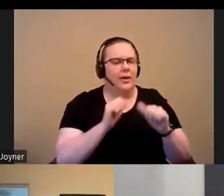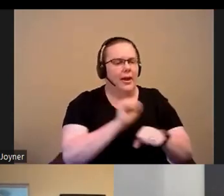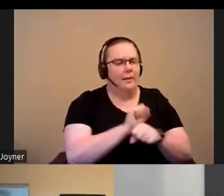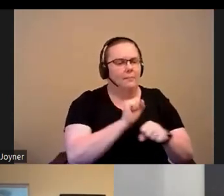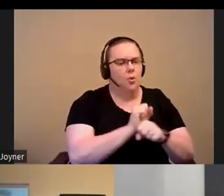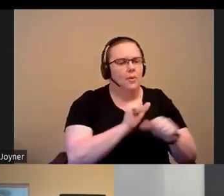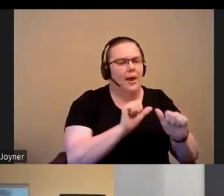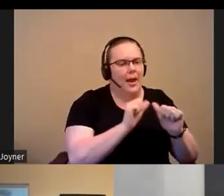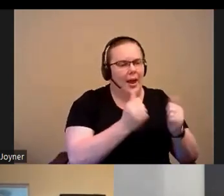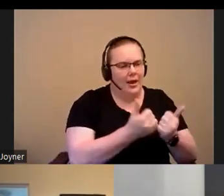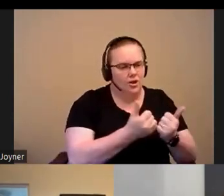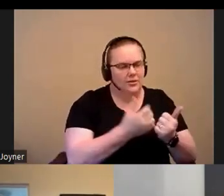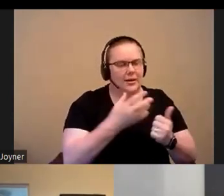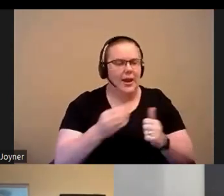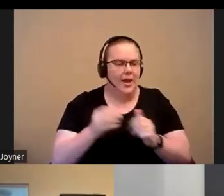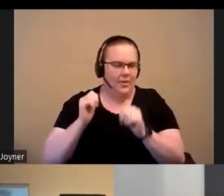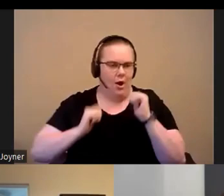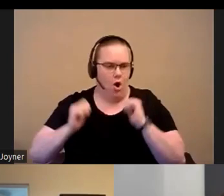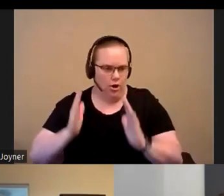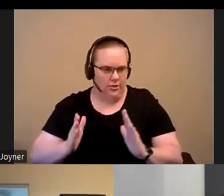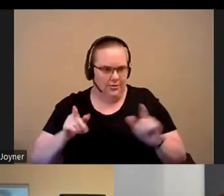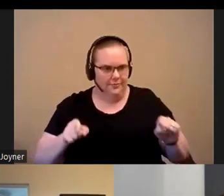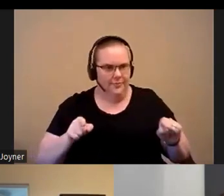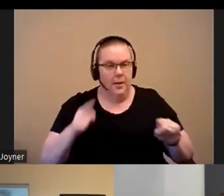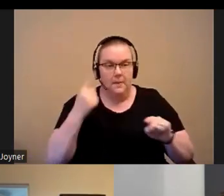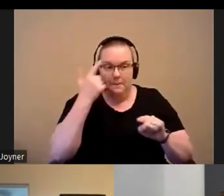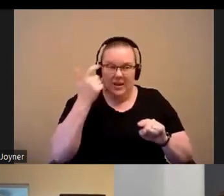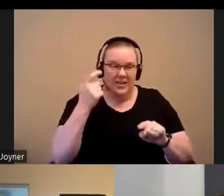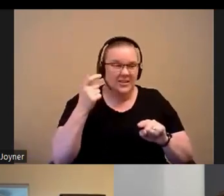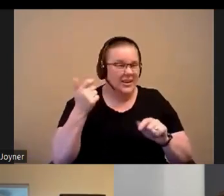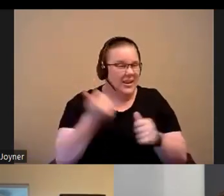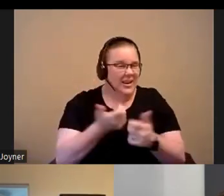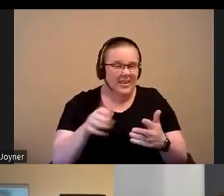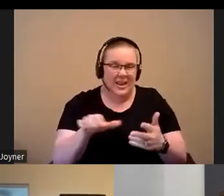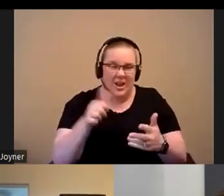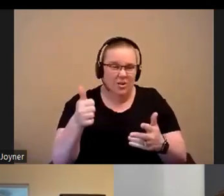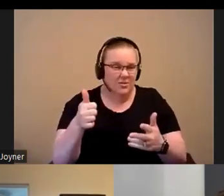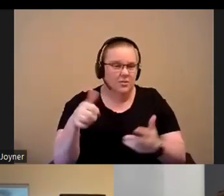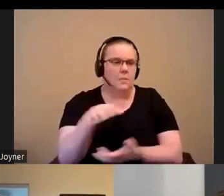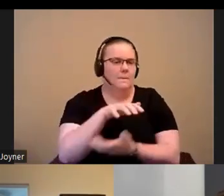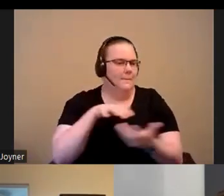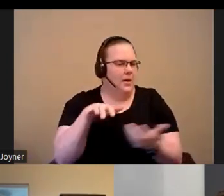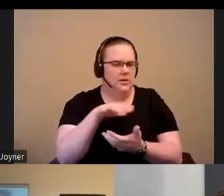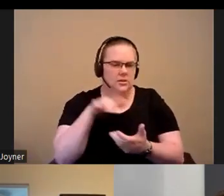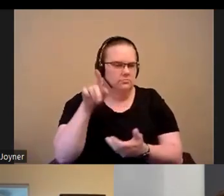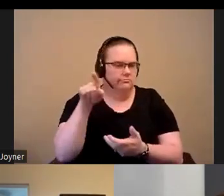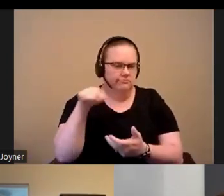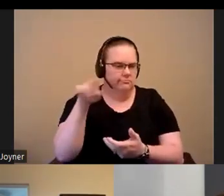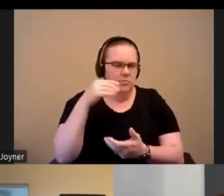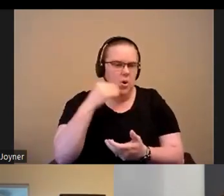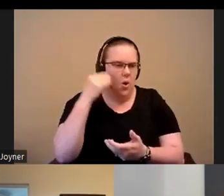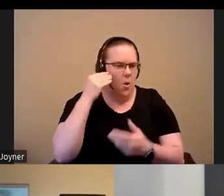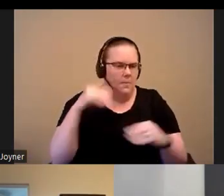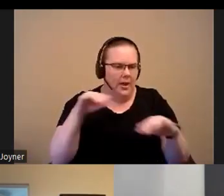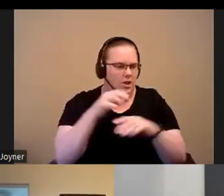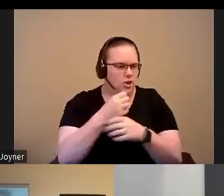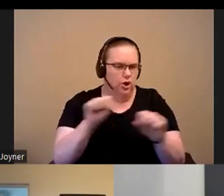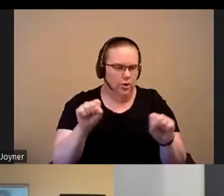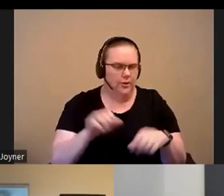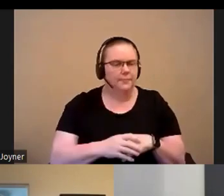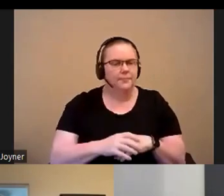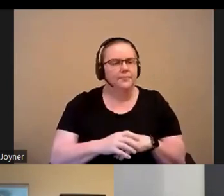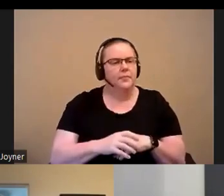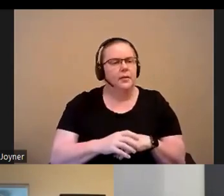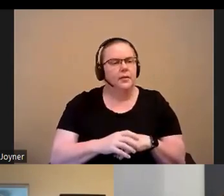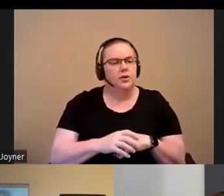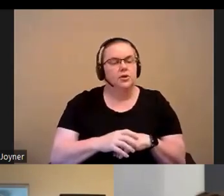only that contract because anything else is just going to mess with their heads and they're going to get confused. So you're saying a